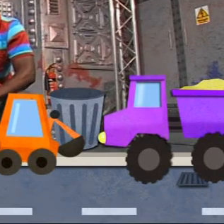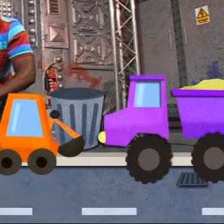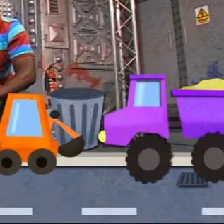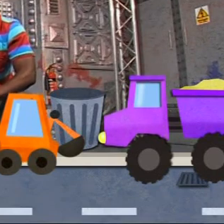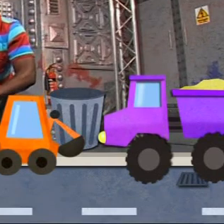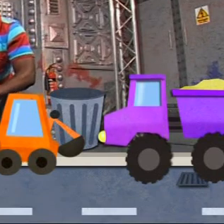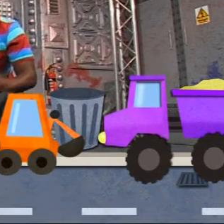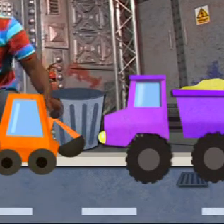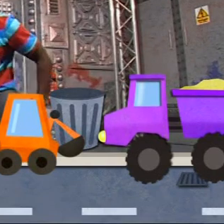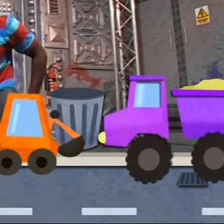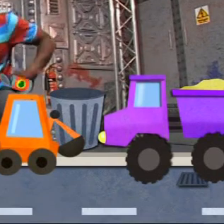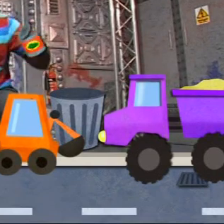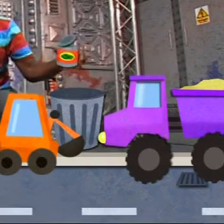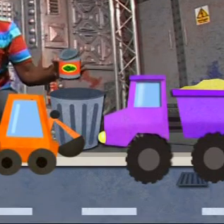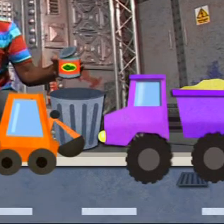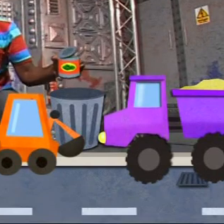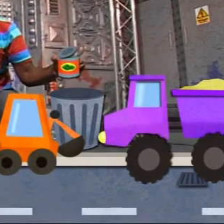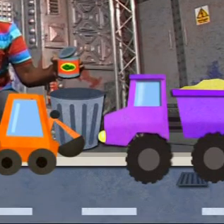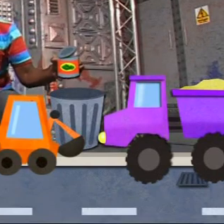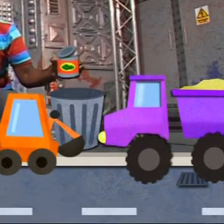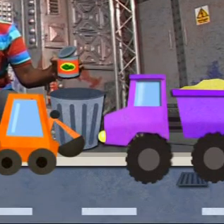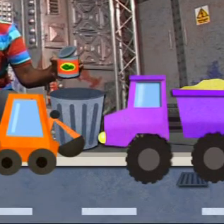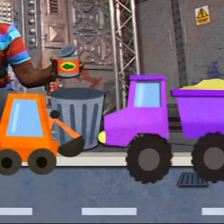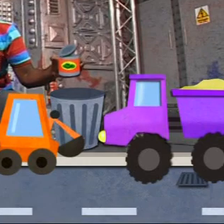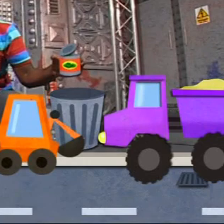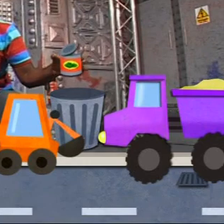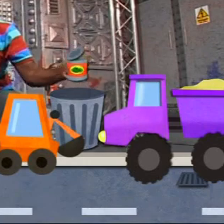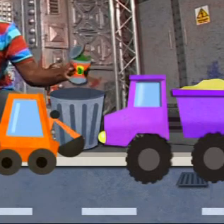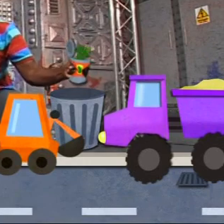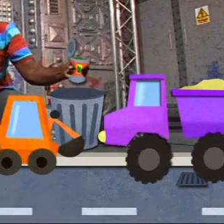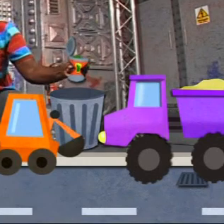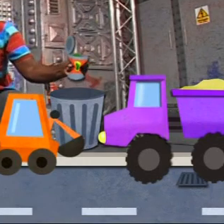the traffic jam man. My favourite food is spinach